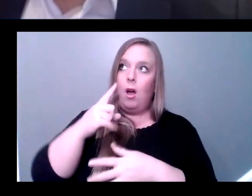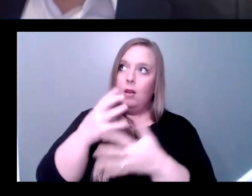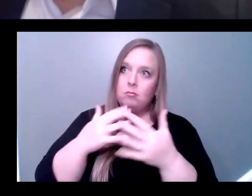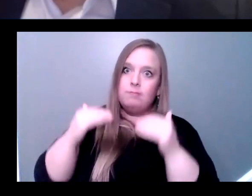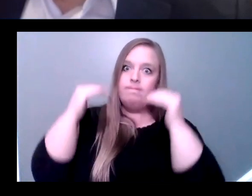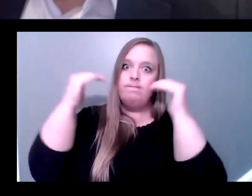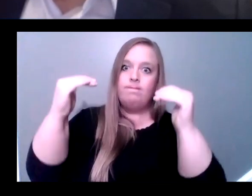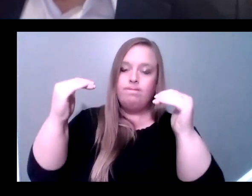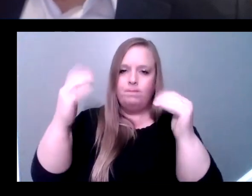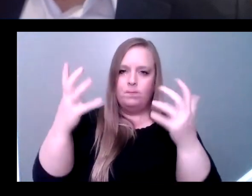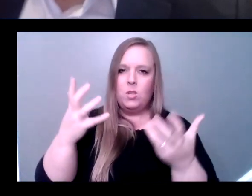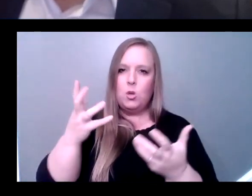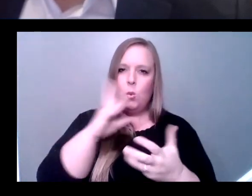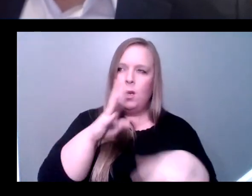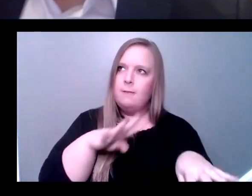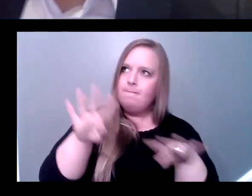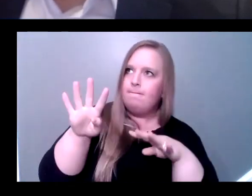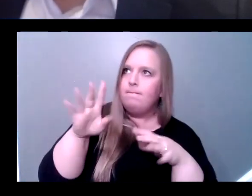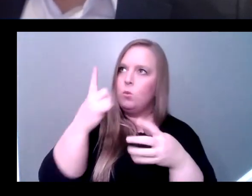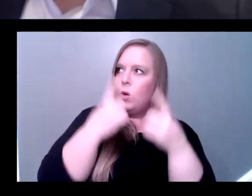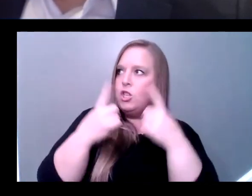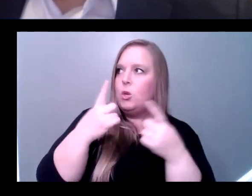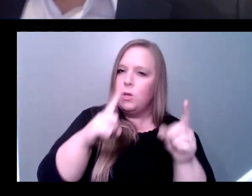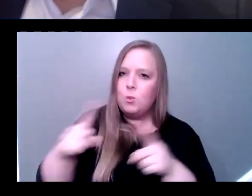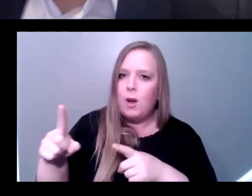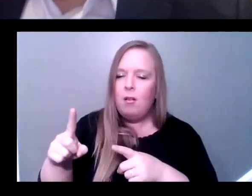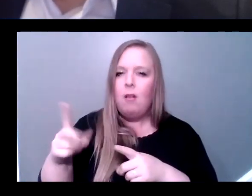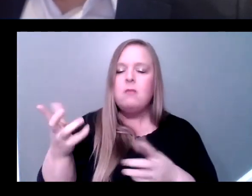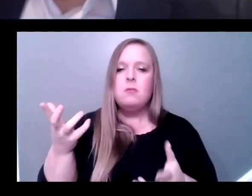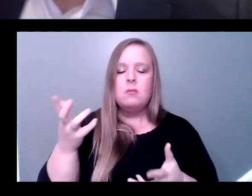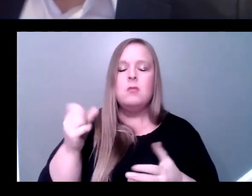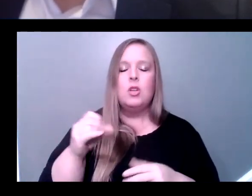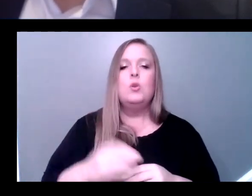with an entity. Now, here's a map. You can see the pink